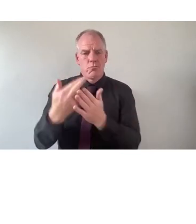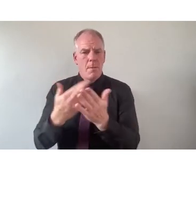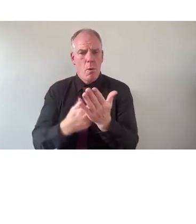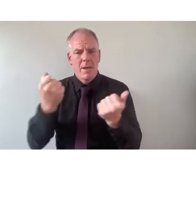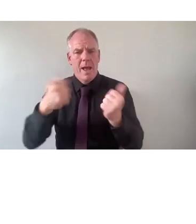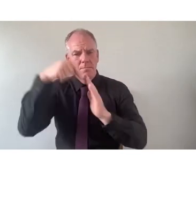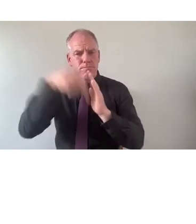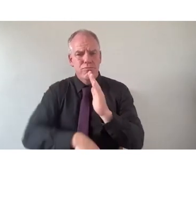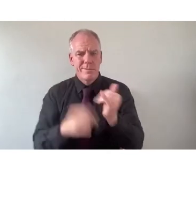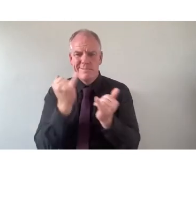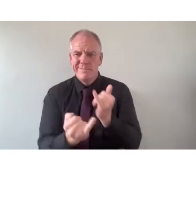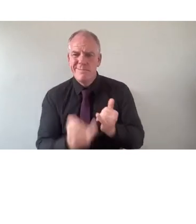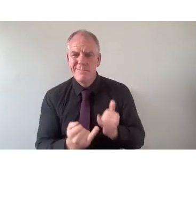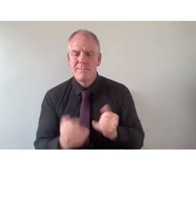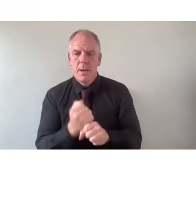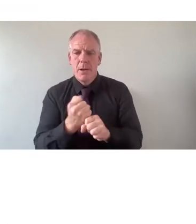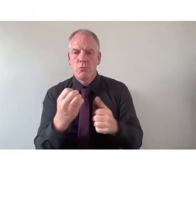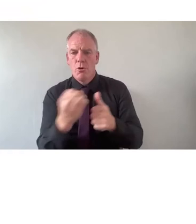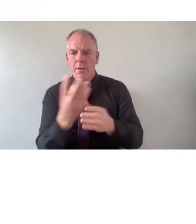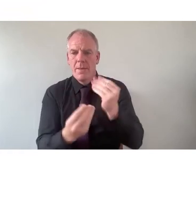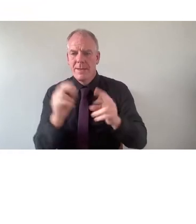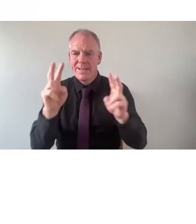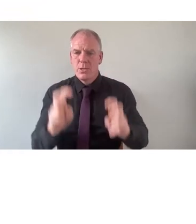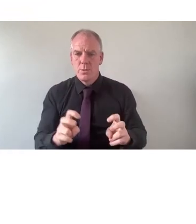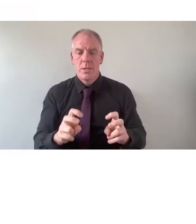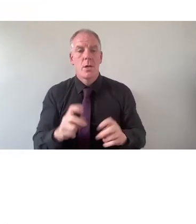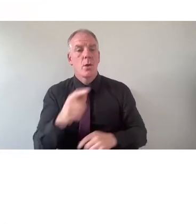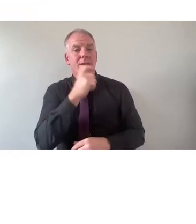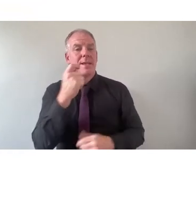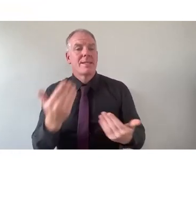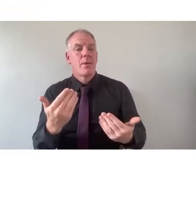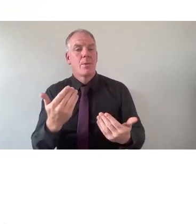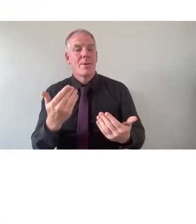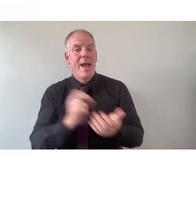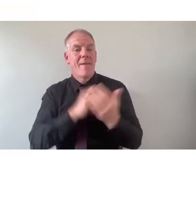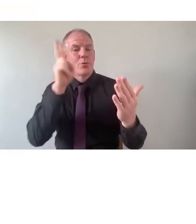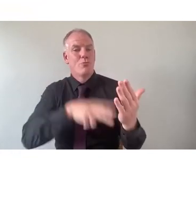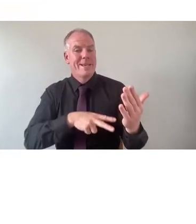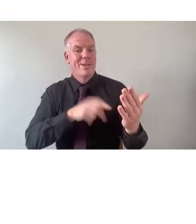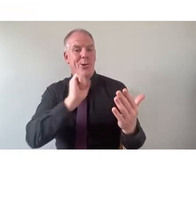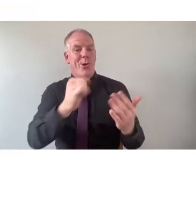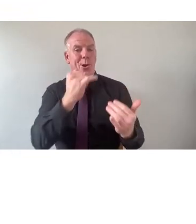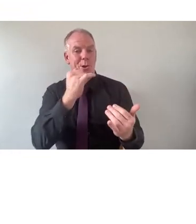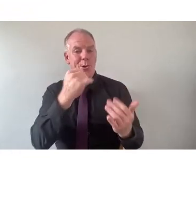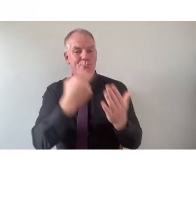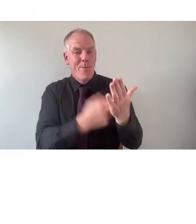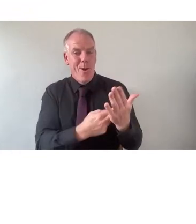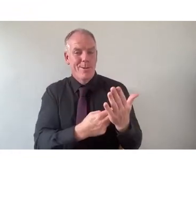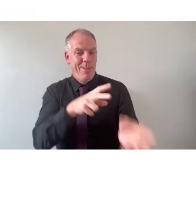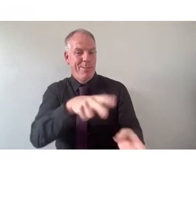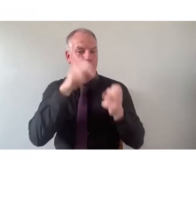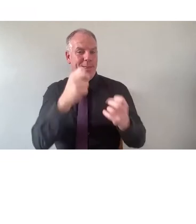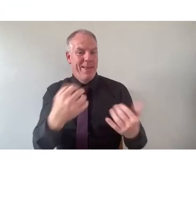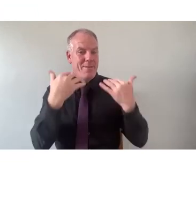have a few more on those, yeah. So what you're telling us, Bertrand, is we need to go and read your report in detail to get it all. That's